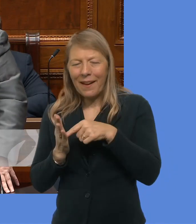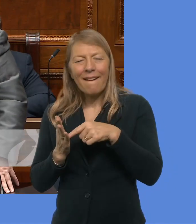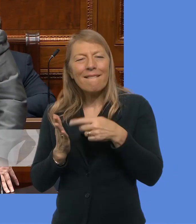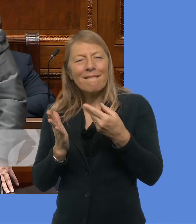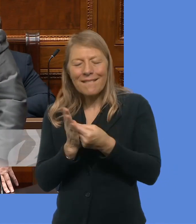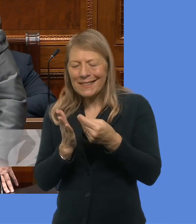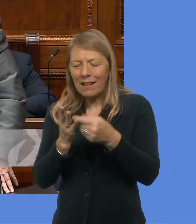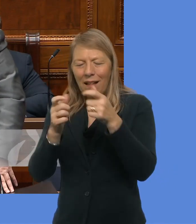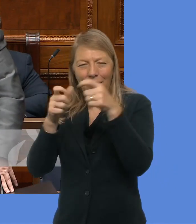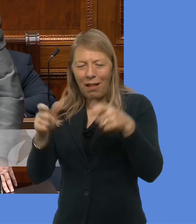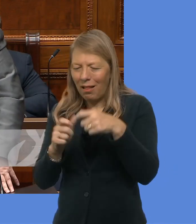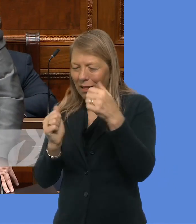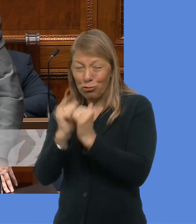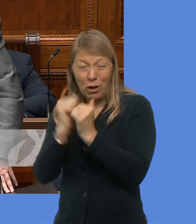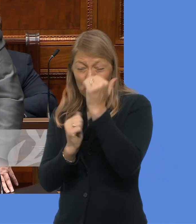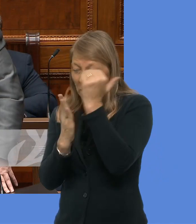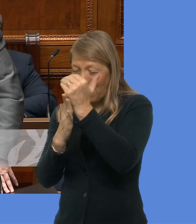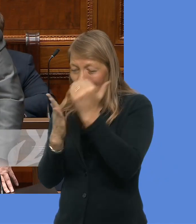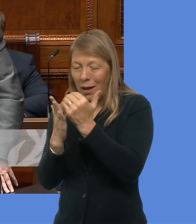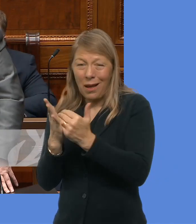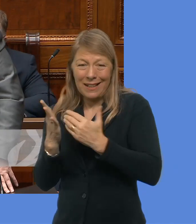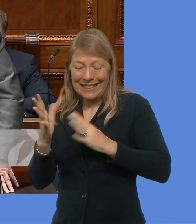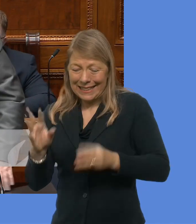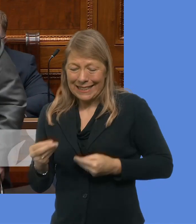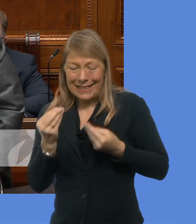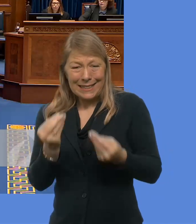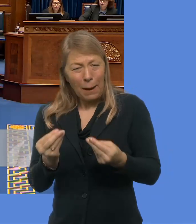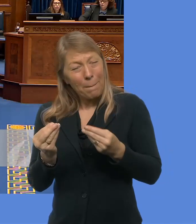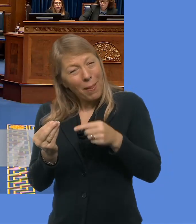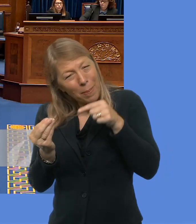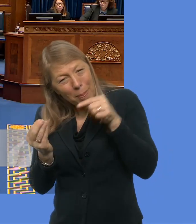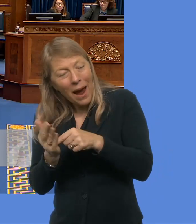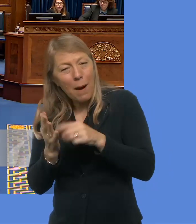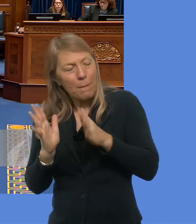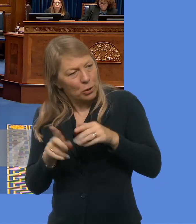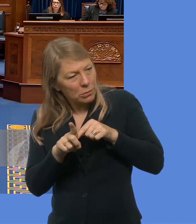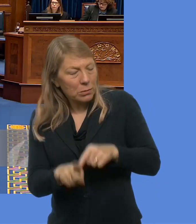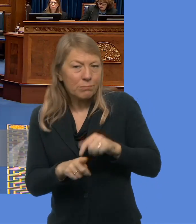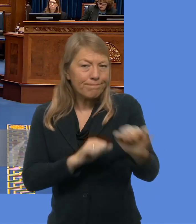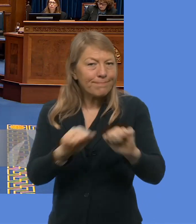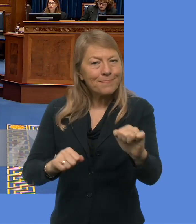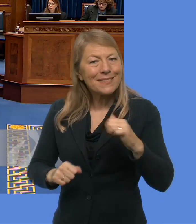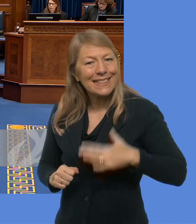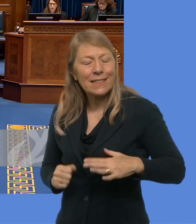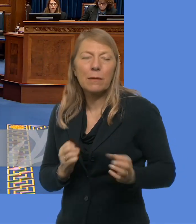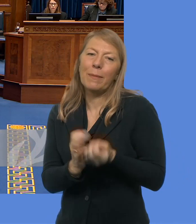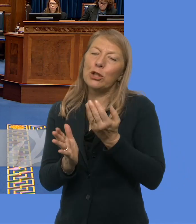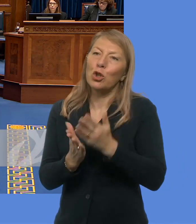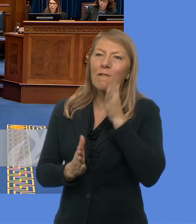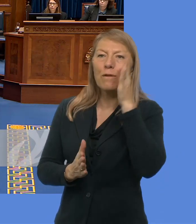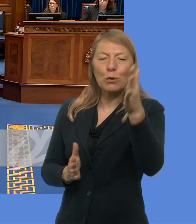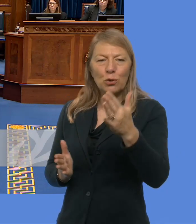fair level of needs-based funding to allow us to provide services into the future? Well, it's critical that a